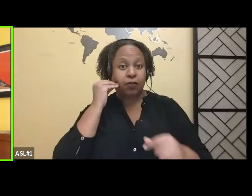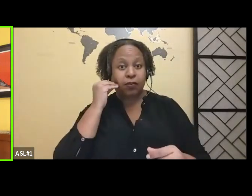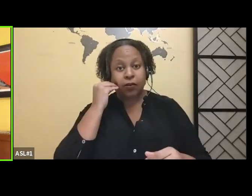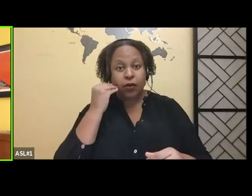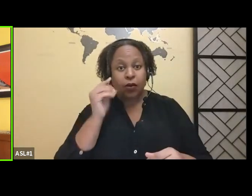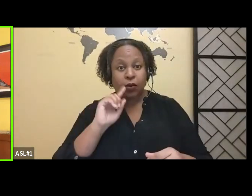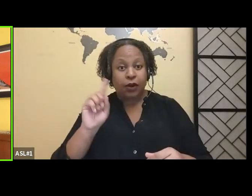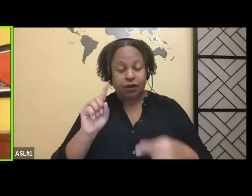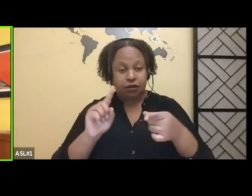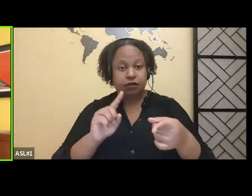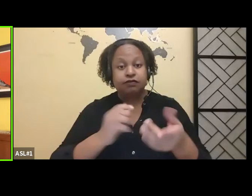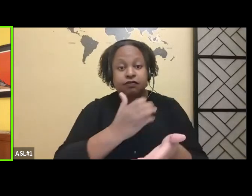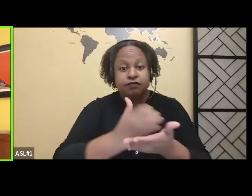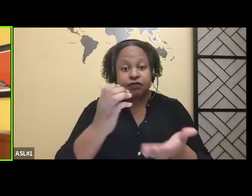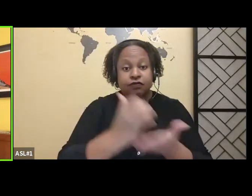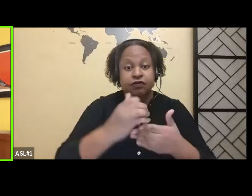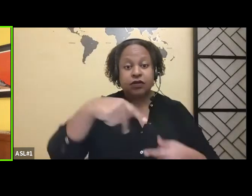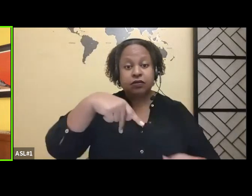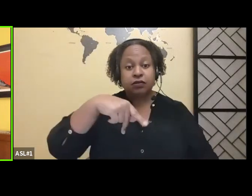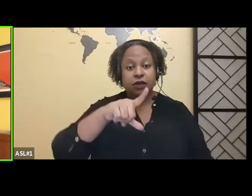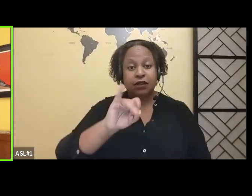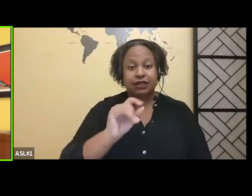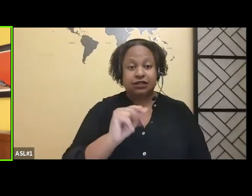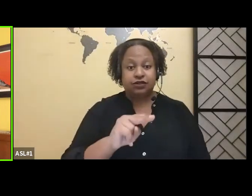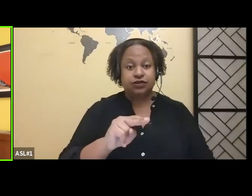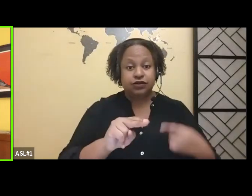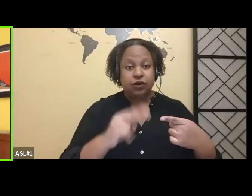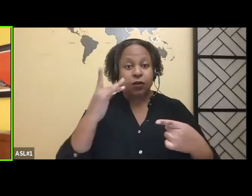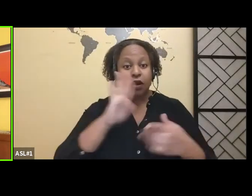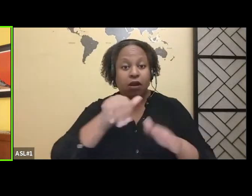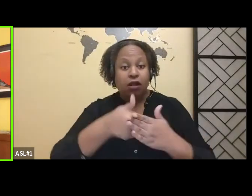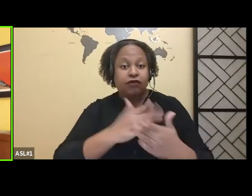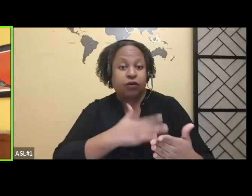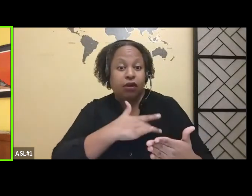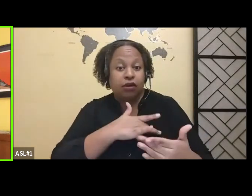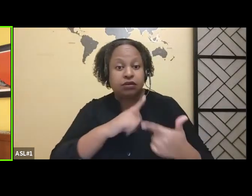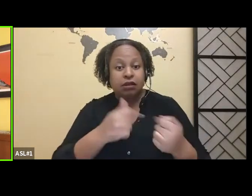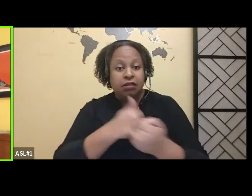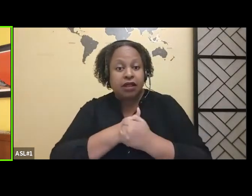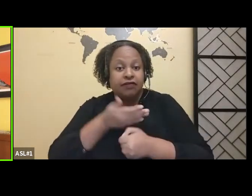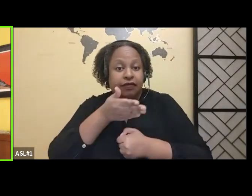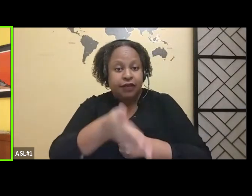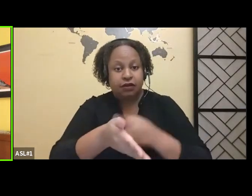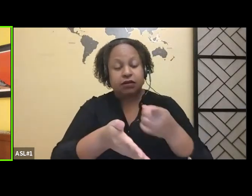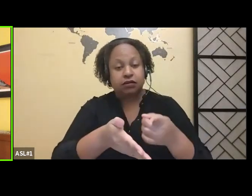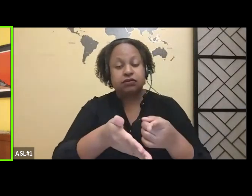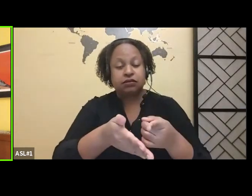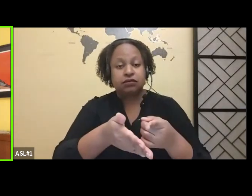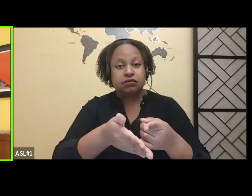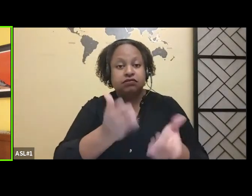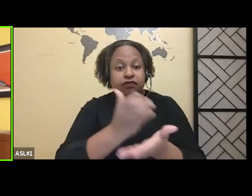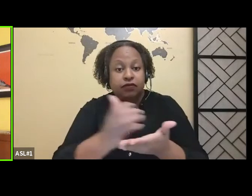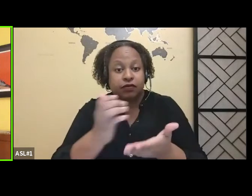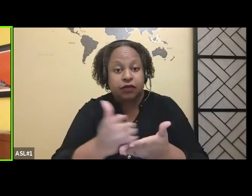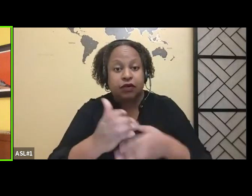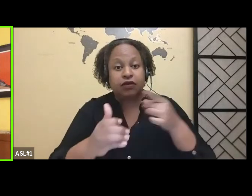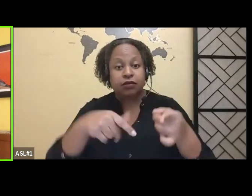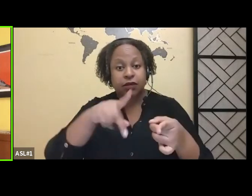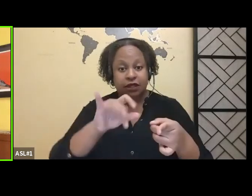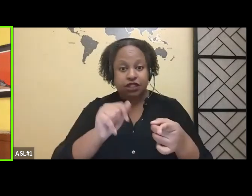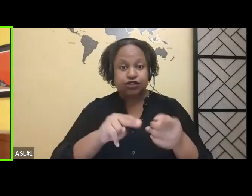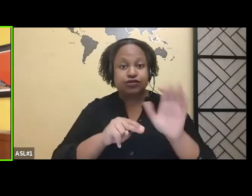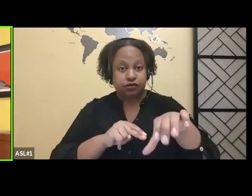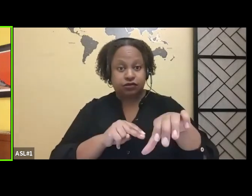the plantation because that's where all of her love and heart were. Therefore, she committed